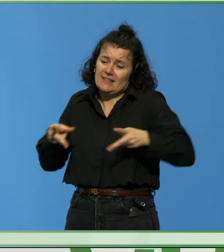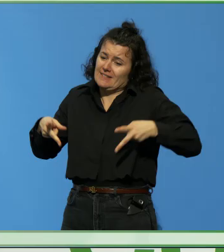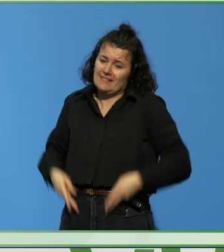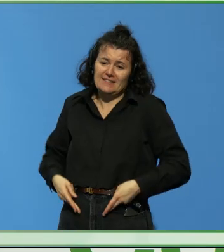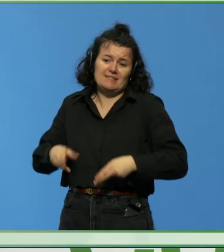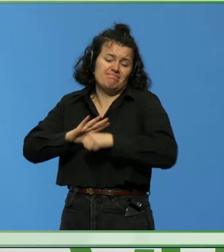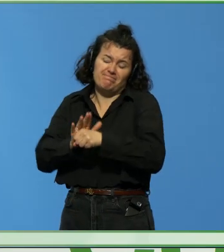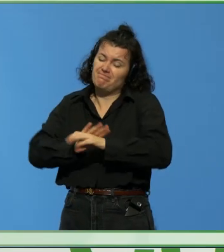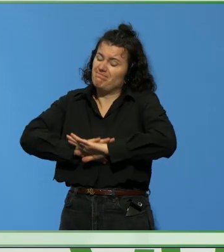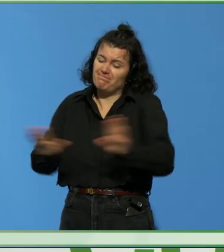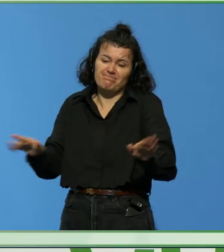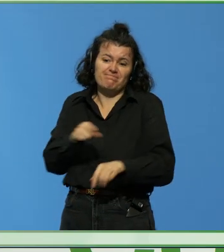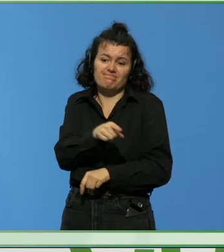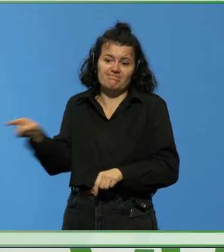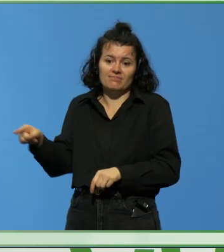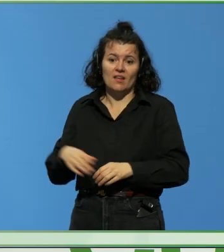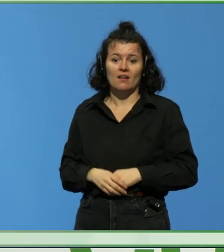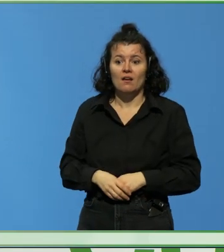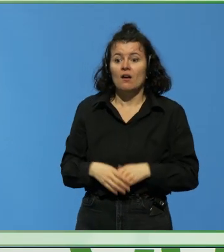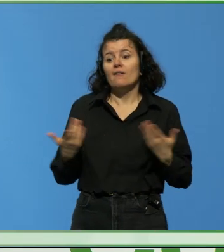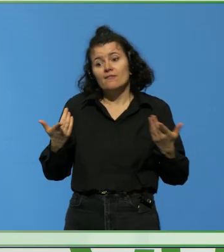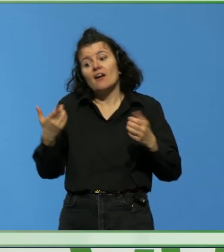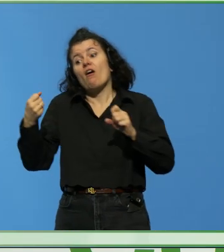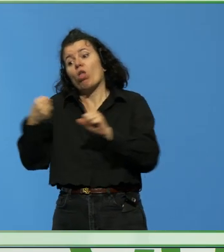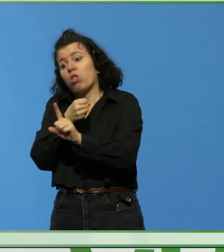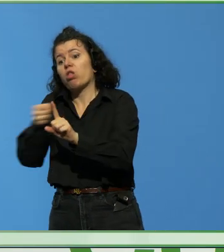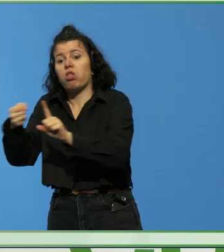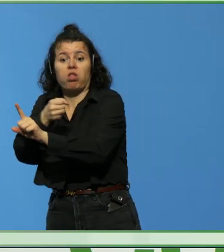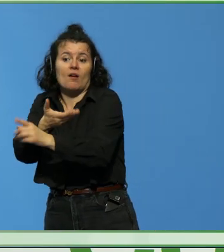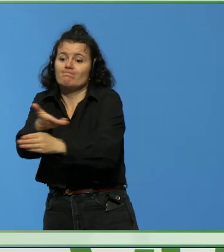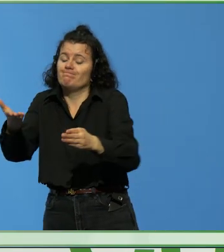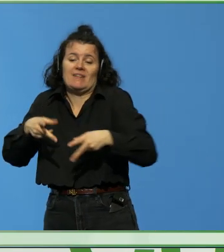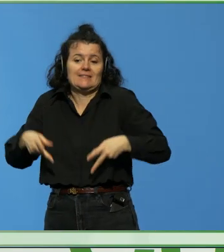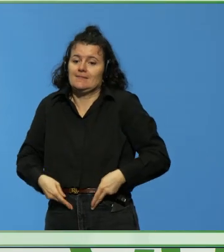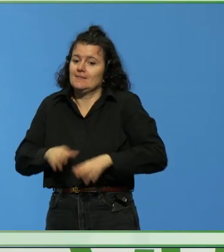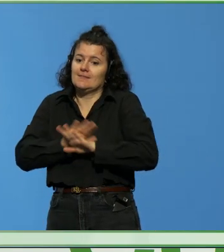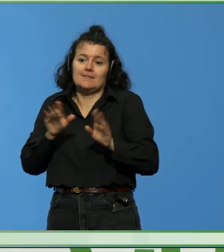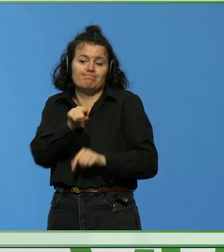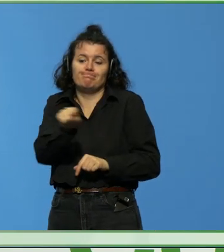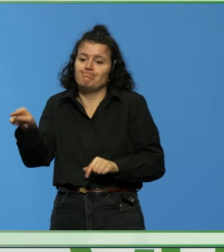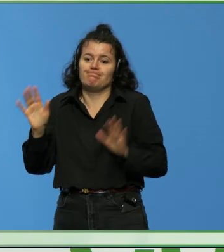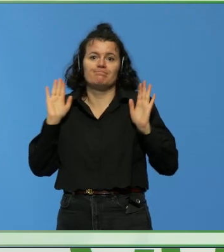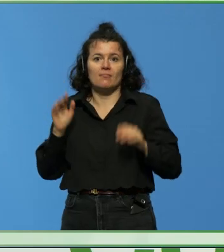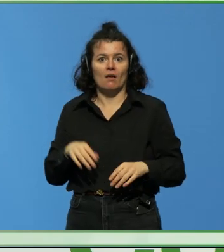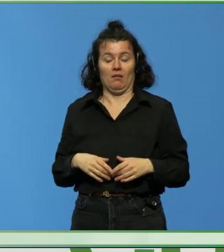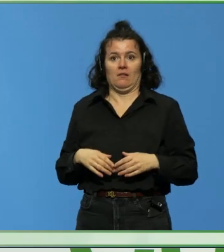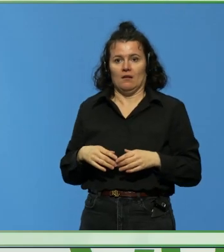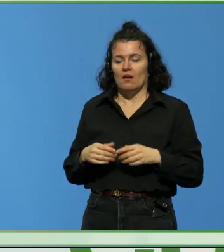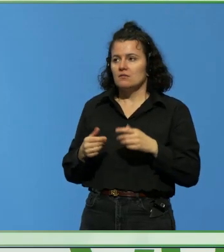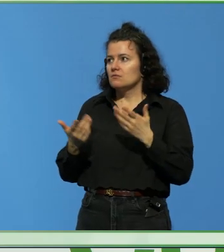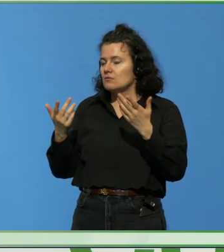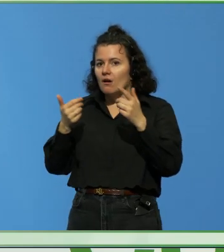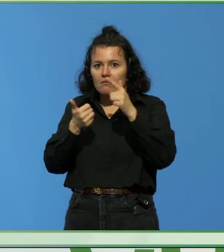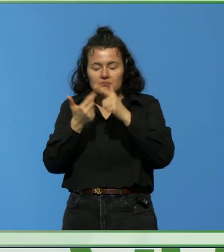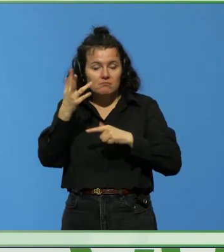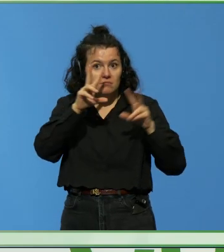with disability because their parents are the domestic workers. So those were the challenges which we really thought like